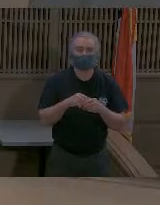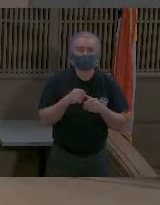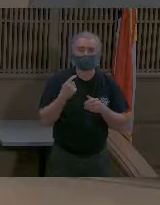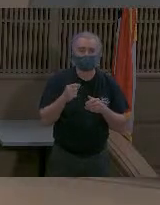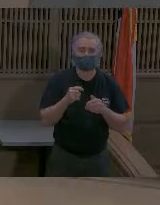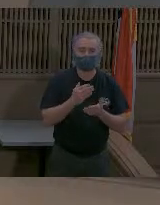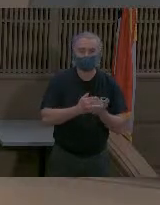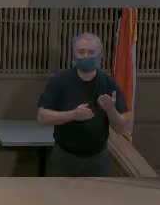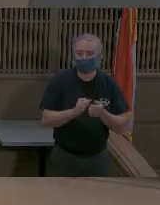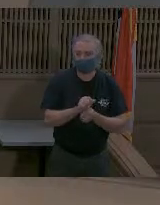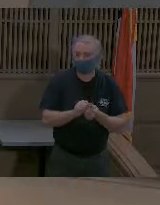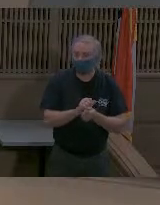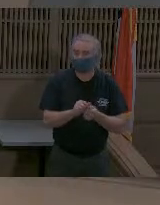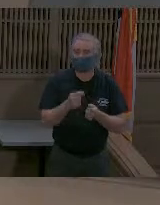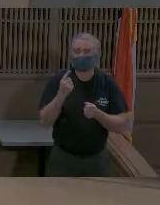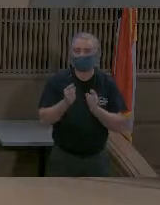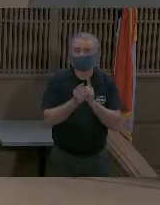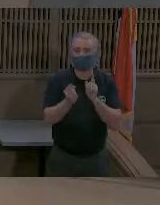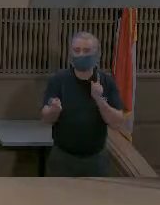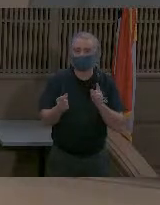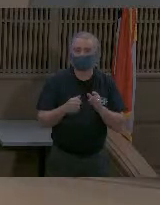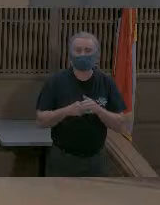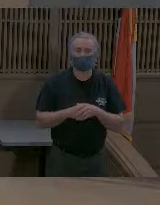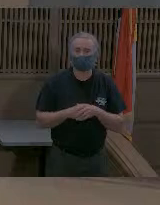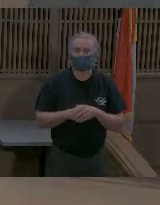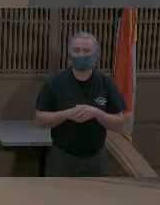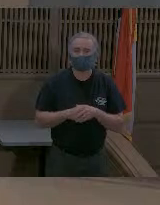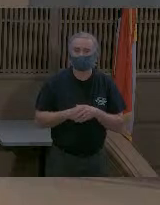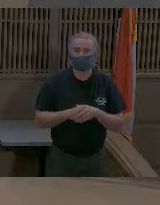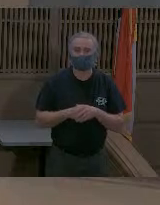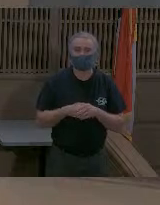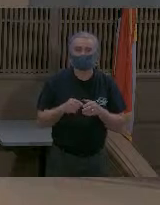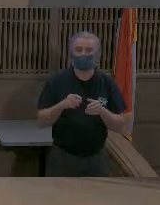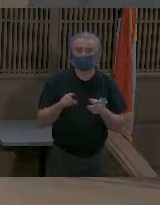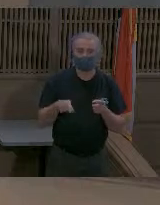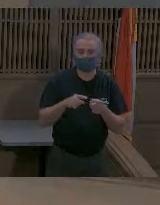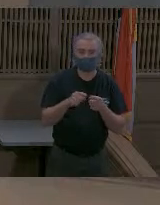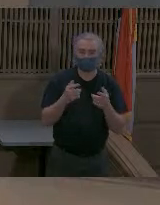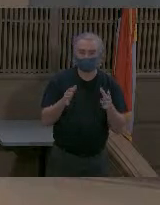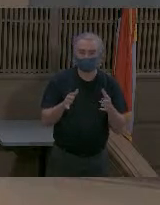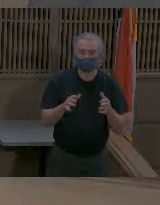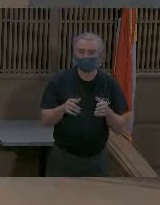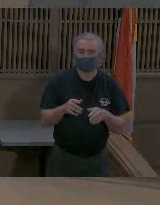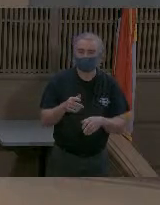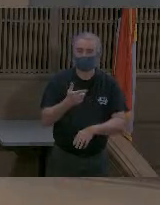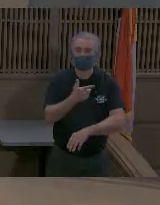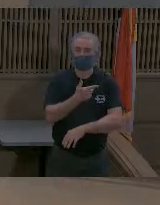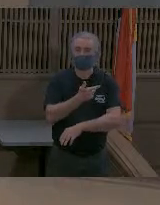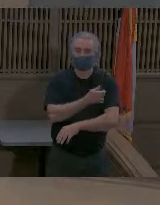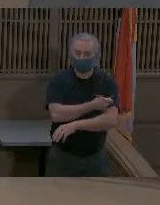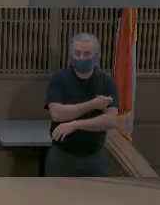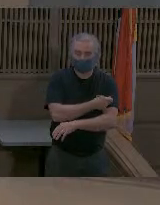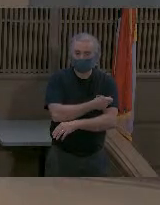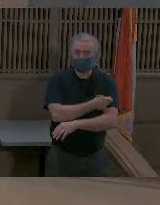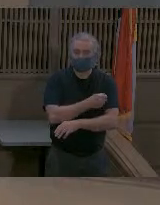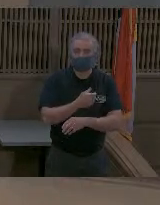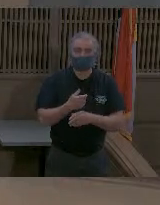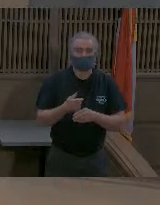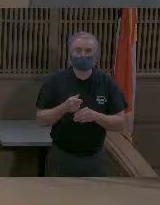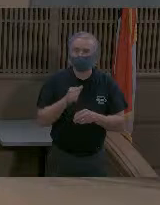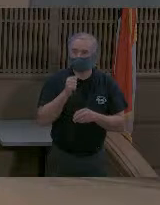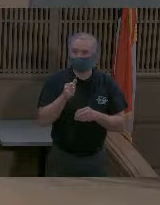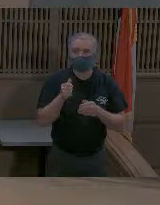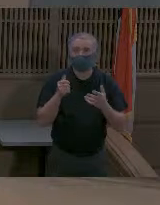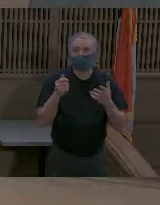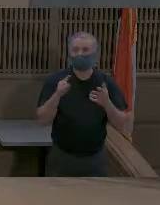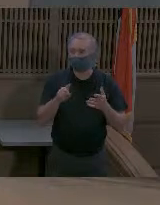start washing your hands and start kissing and loving on everybody, all right? The vaccine is not totally protective, it's not the be-all, end-all, but it certainly